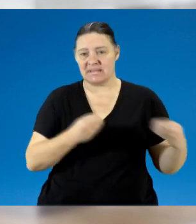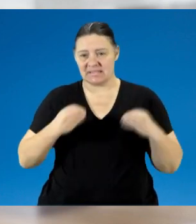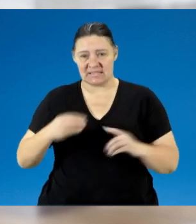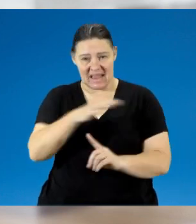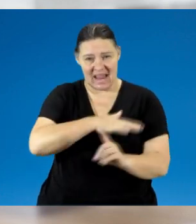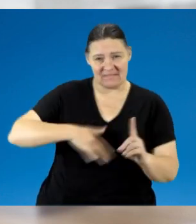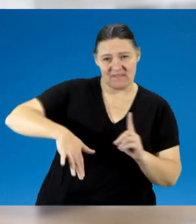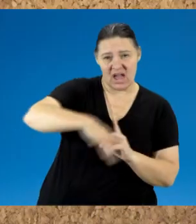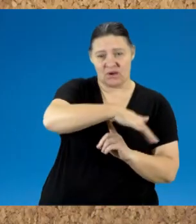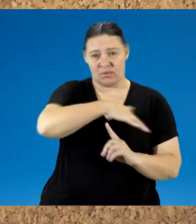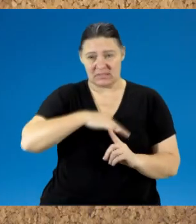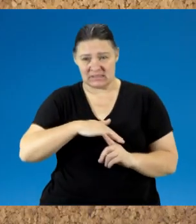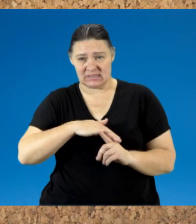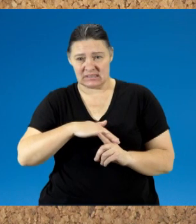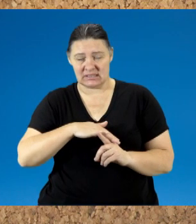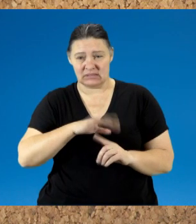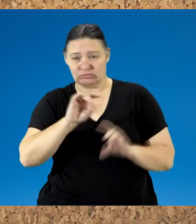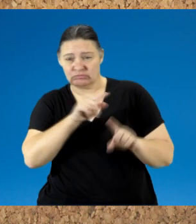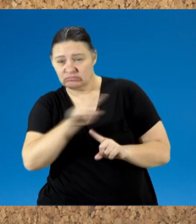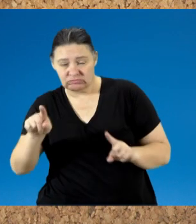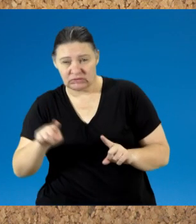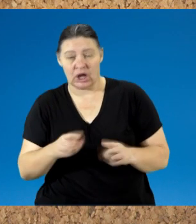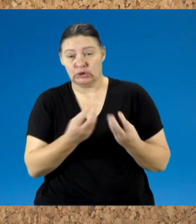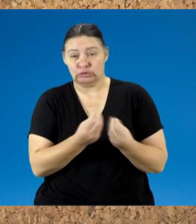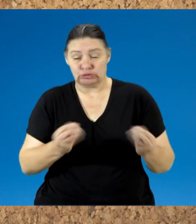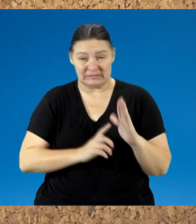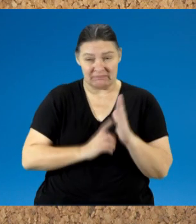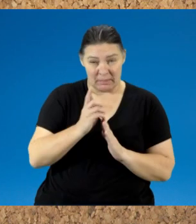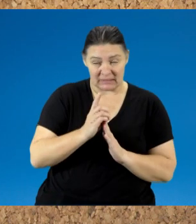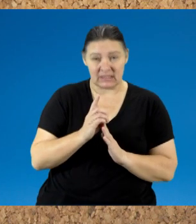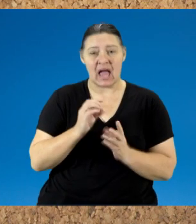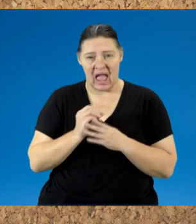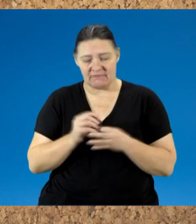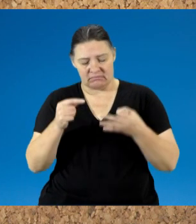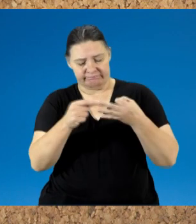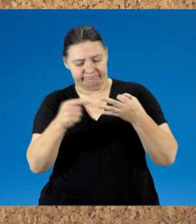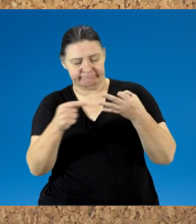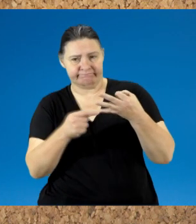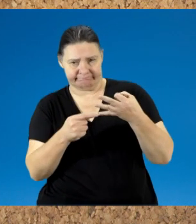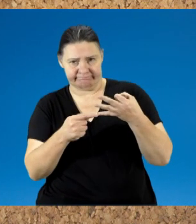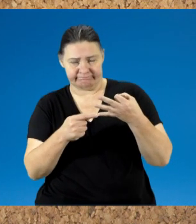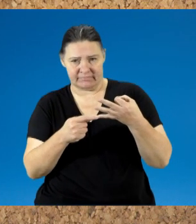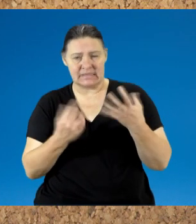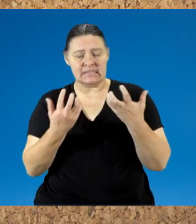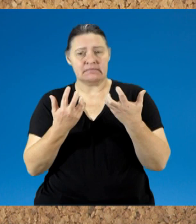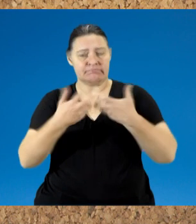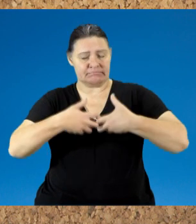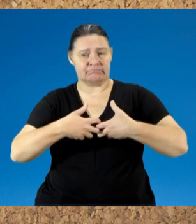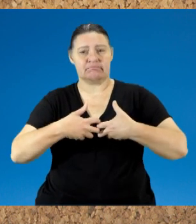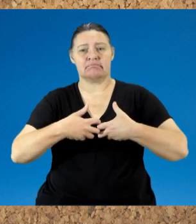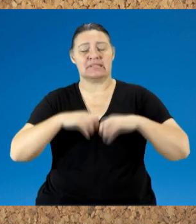business environments. Did you know children's development is influenced by 3 interrelated